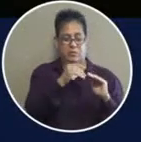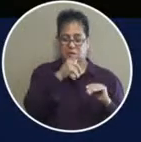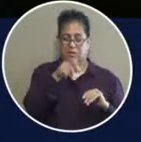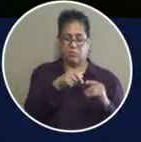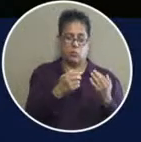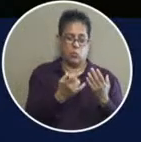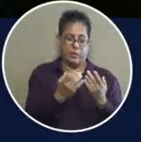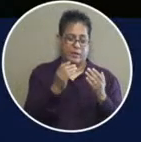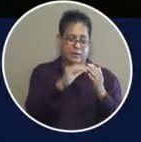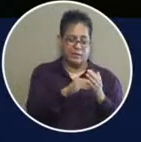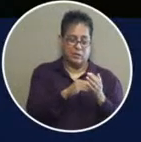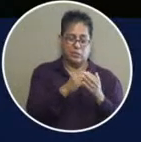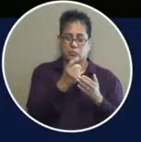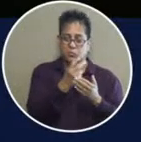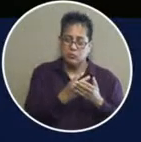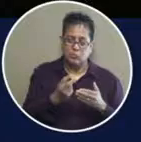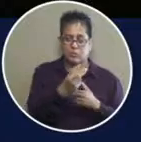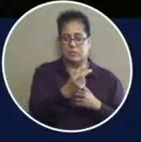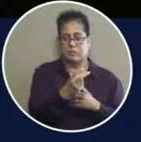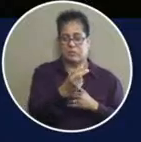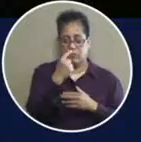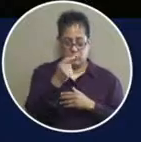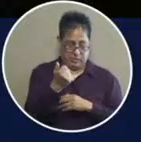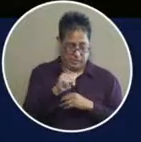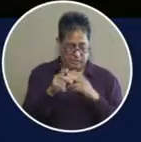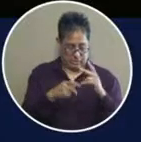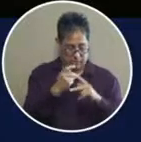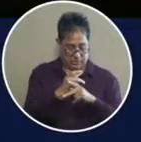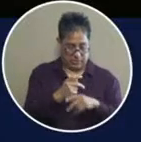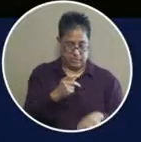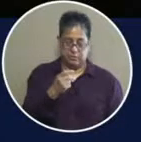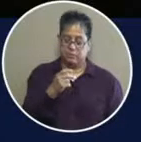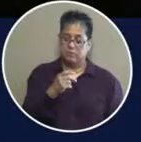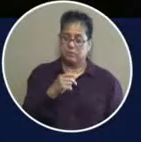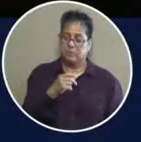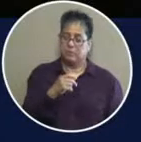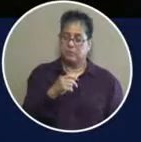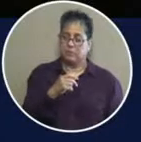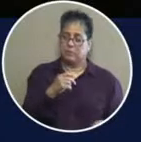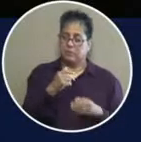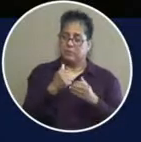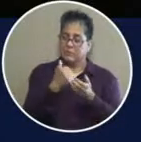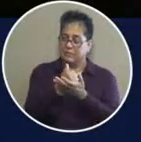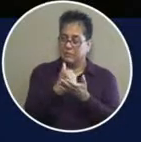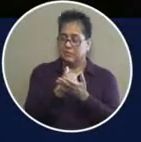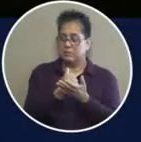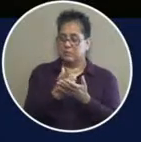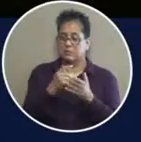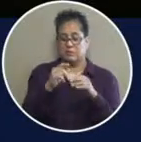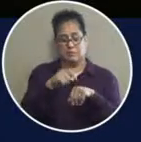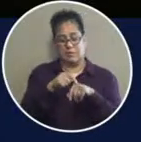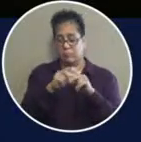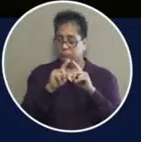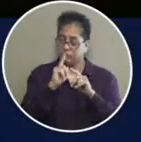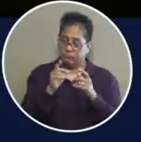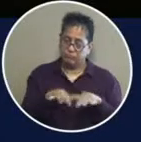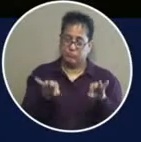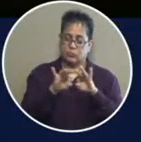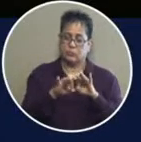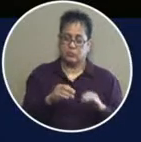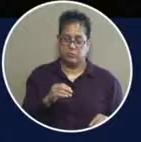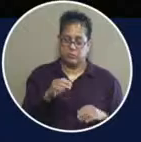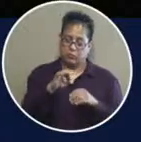wait again another 2 weeks for any kind of assistance to even begin to be available. Time is of the essence. Thank you very